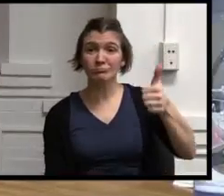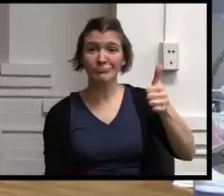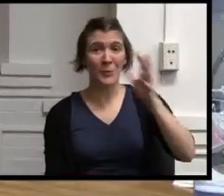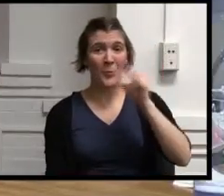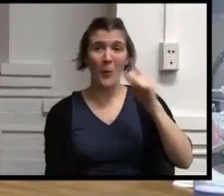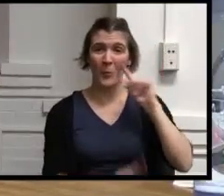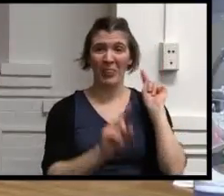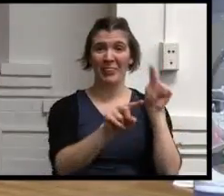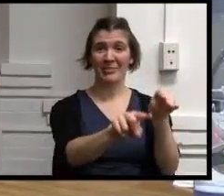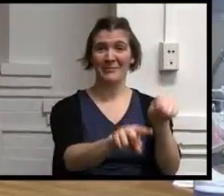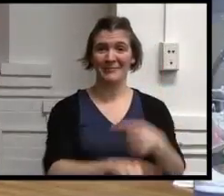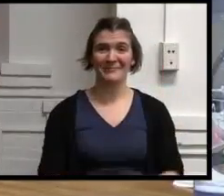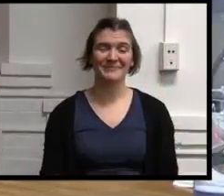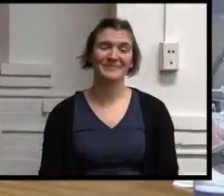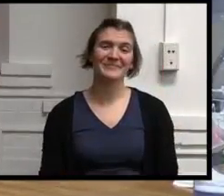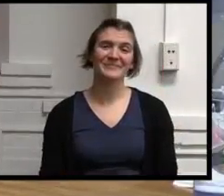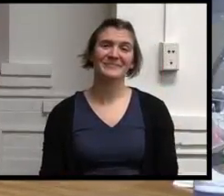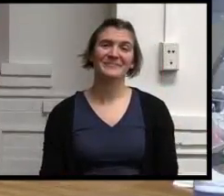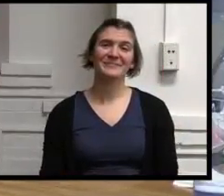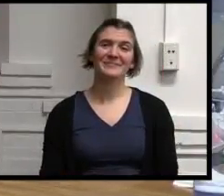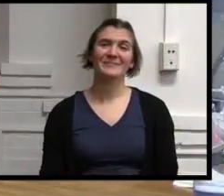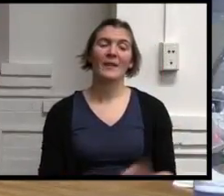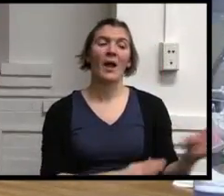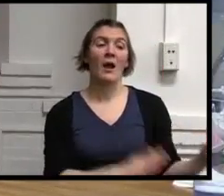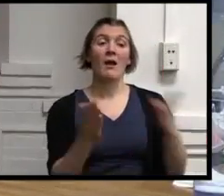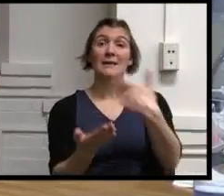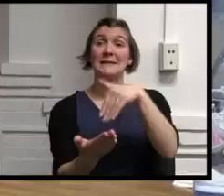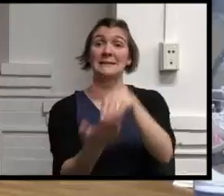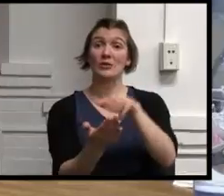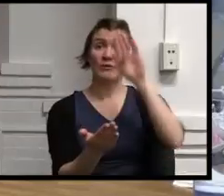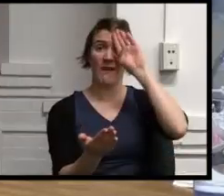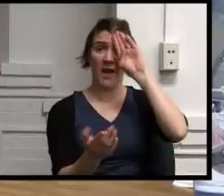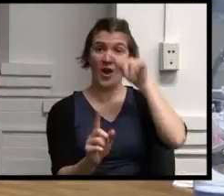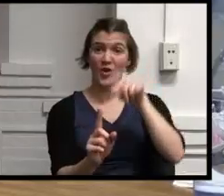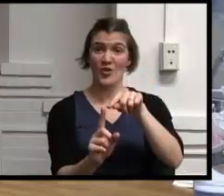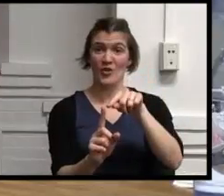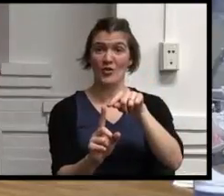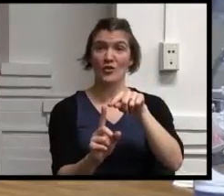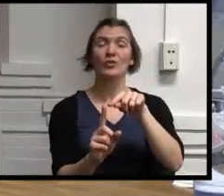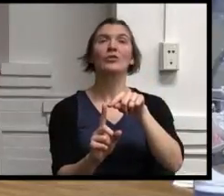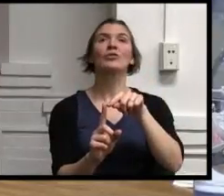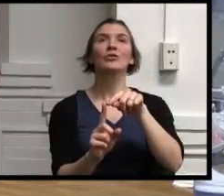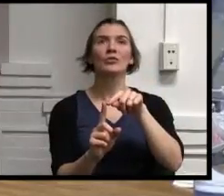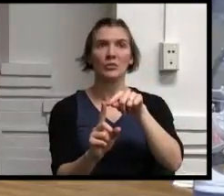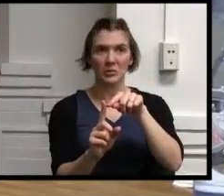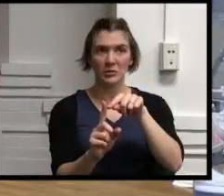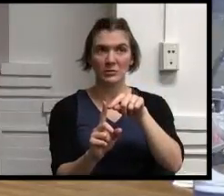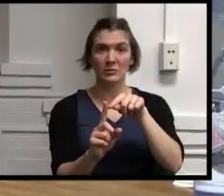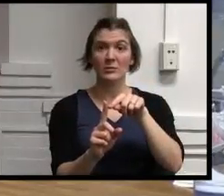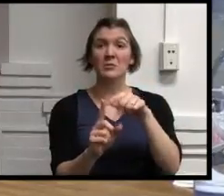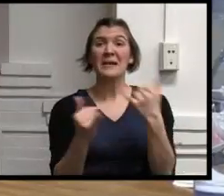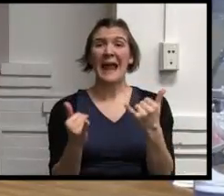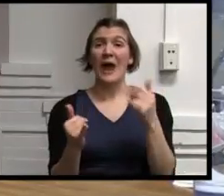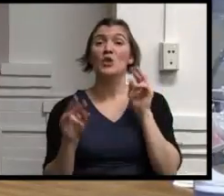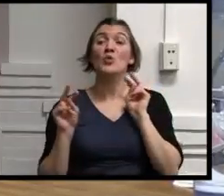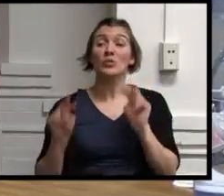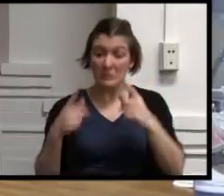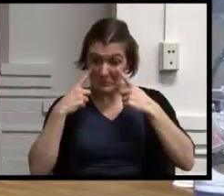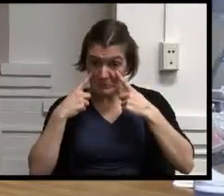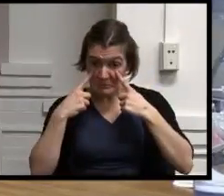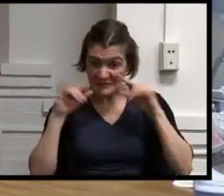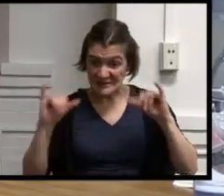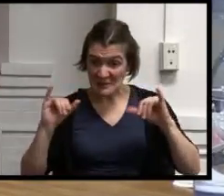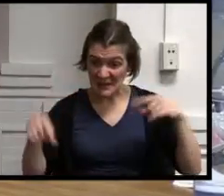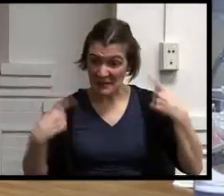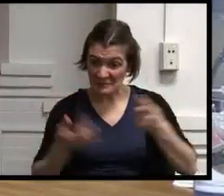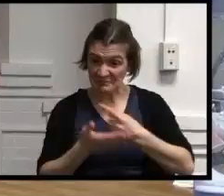that's what we'll be doing. Central Station, the activity there is very much as you've been seeing it for the last several